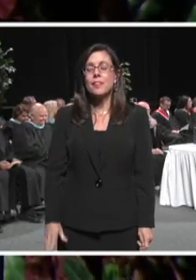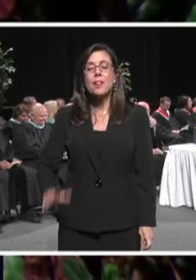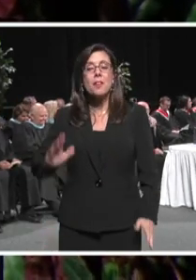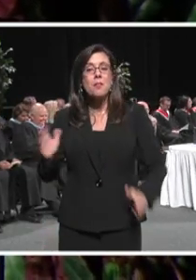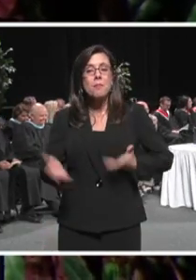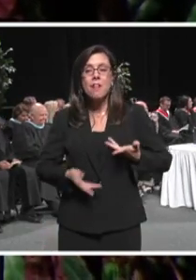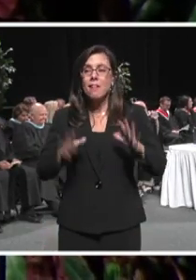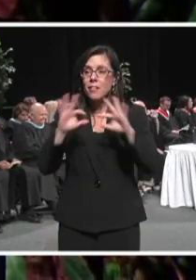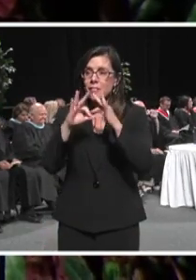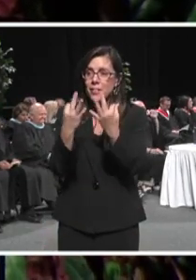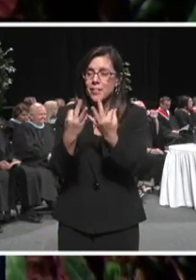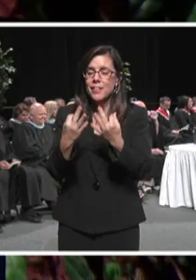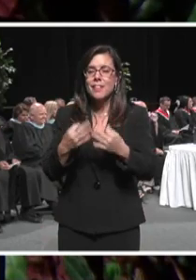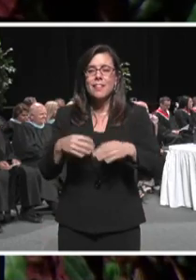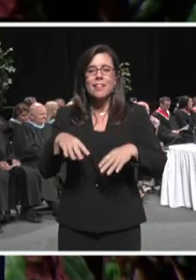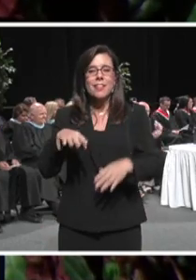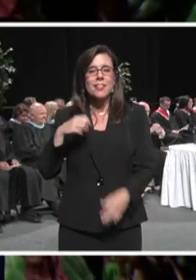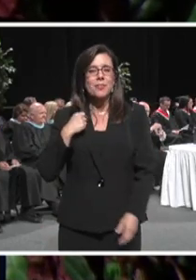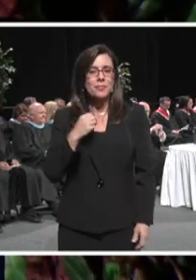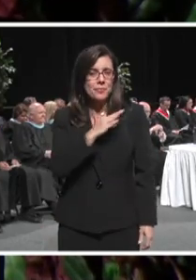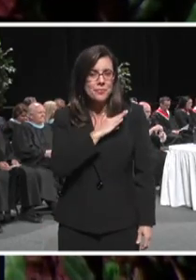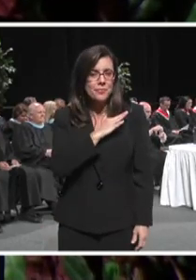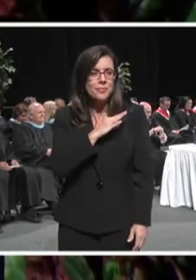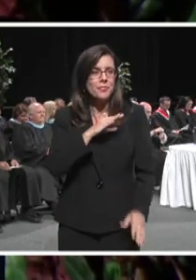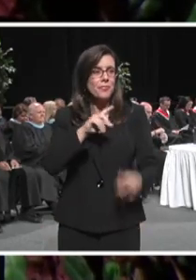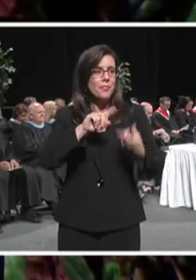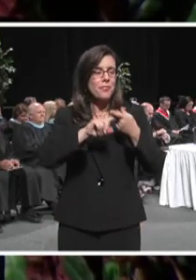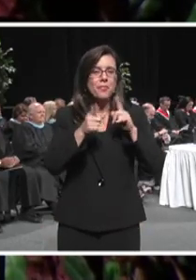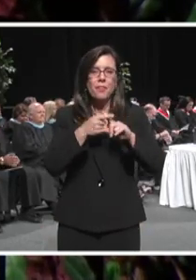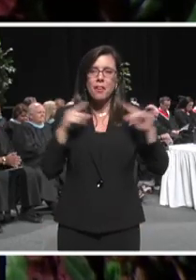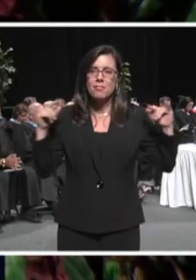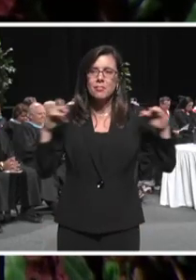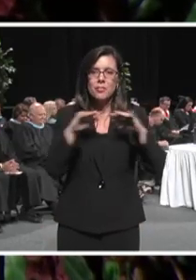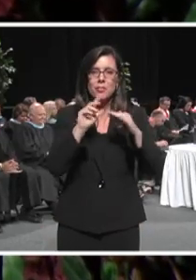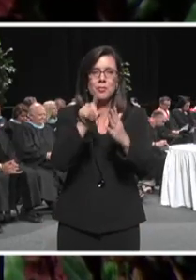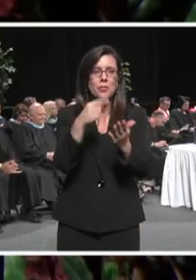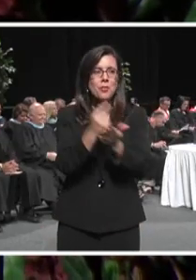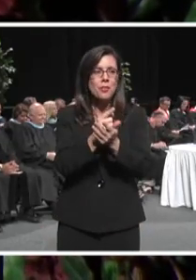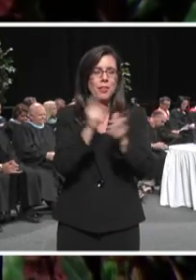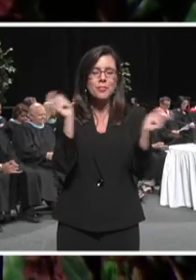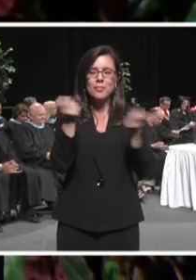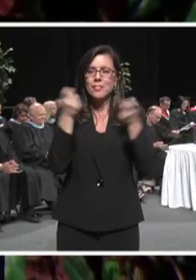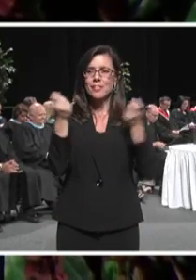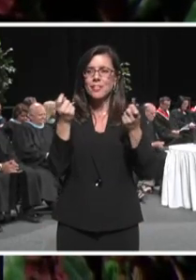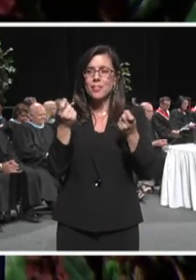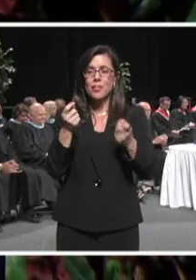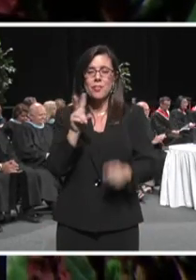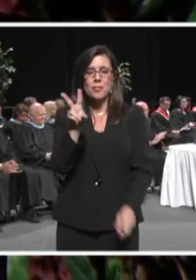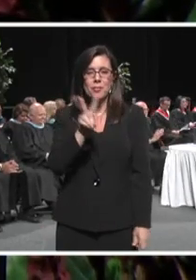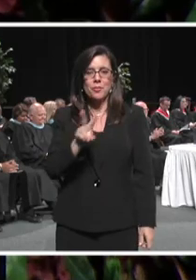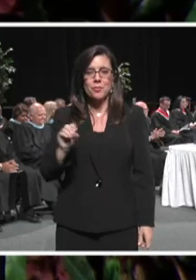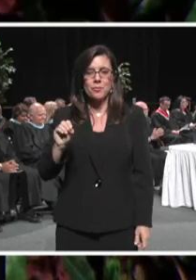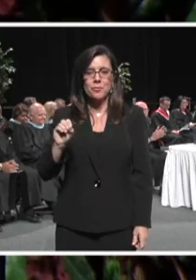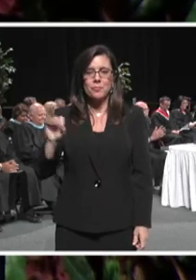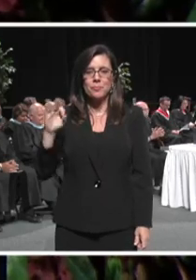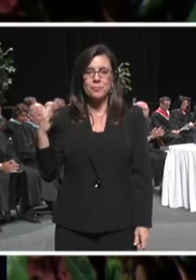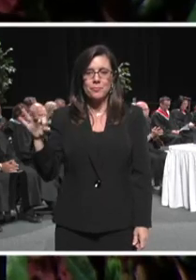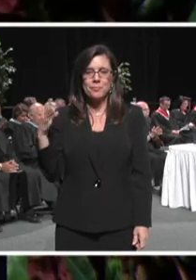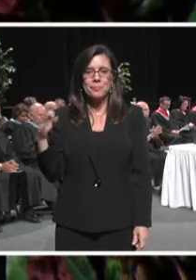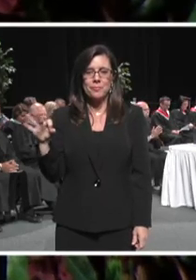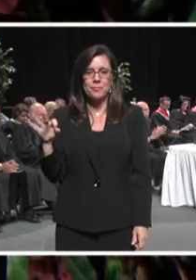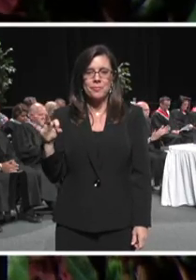Welcome, family, faculty, friends, to the graduation exercises for the